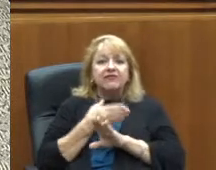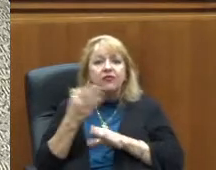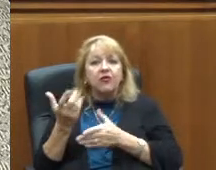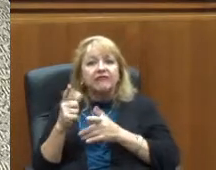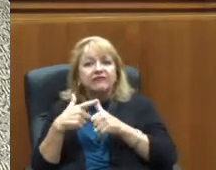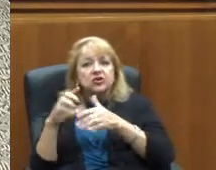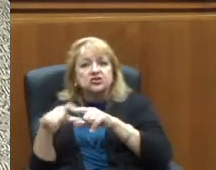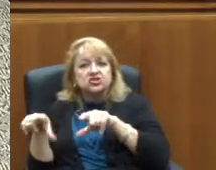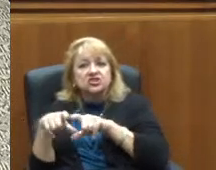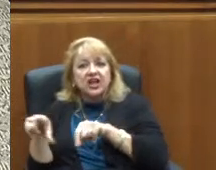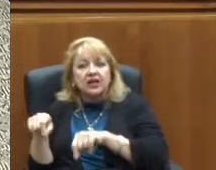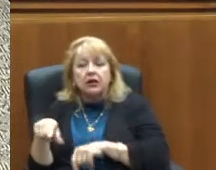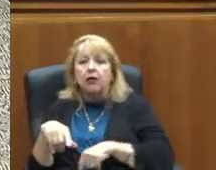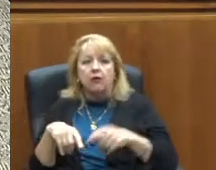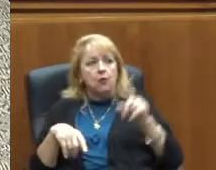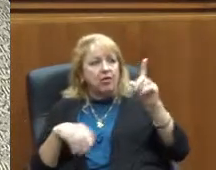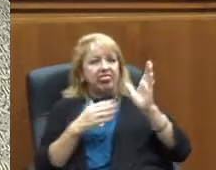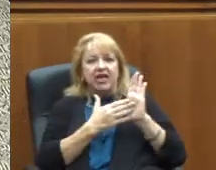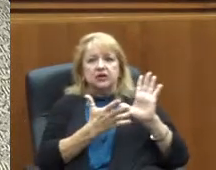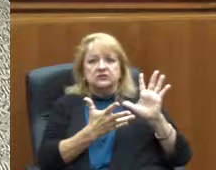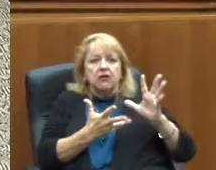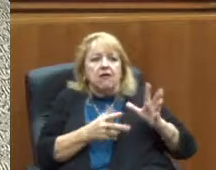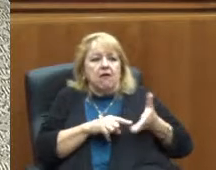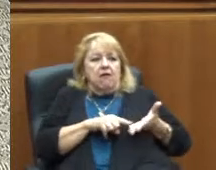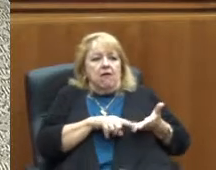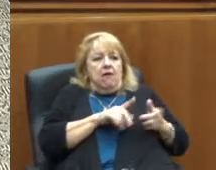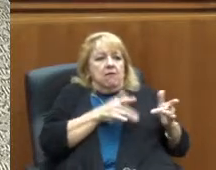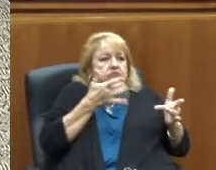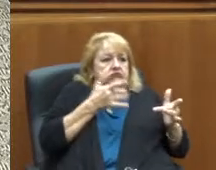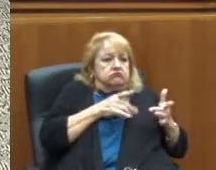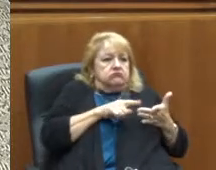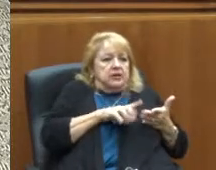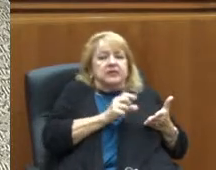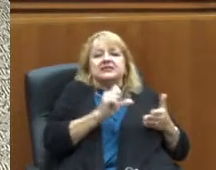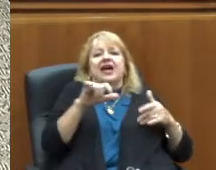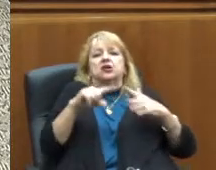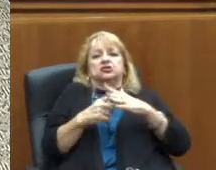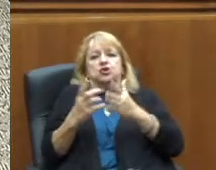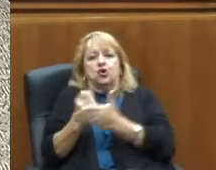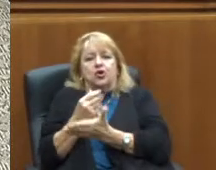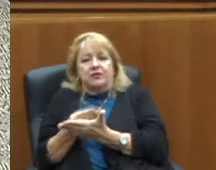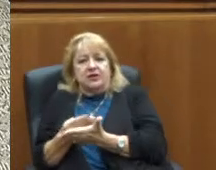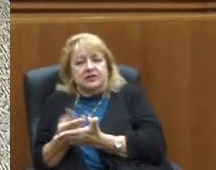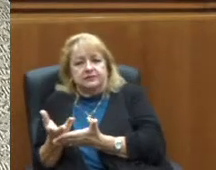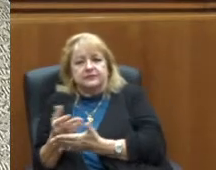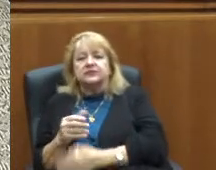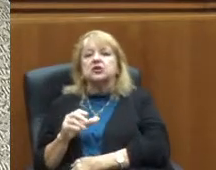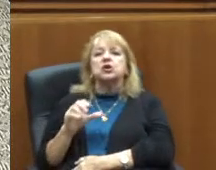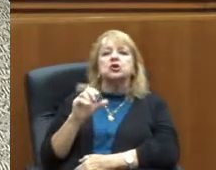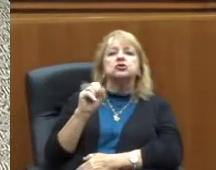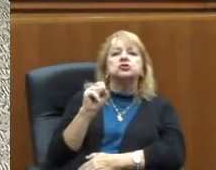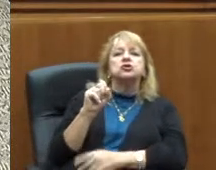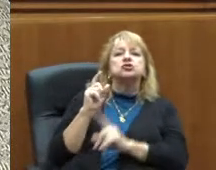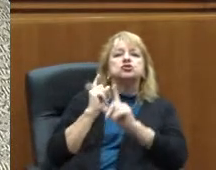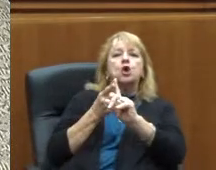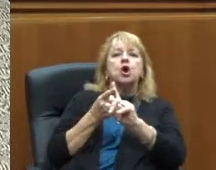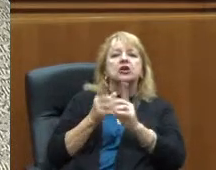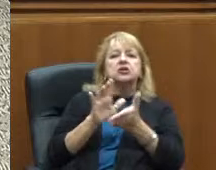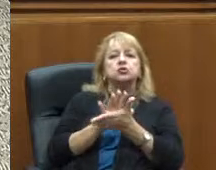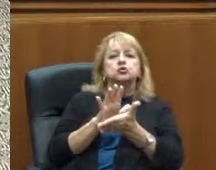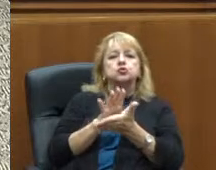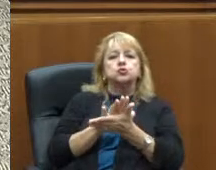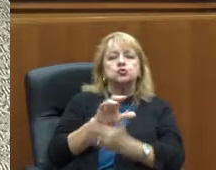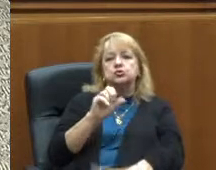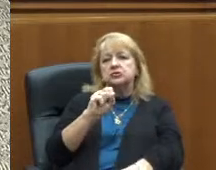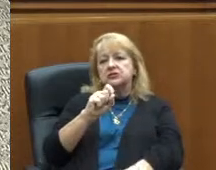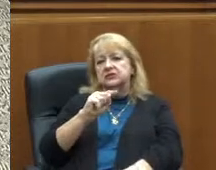paycheck. So they found that really helpful. With our target school stipends, those schools that are hard to fill,